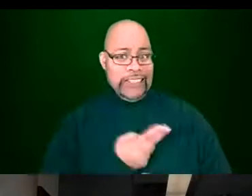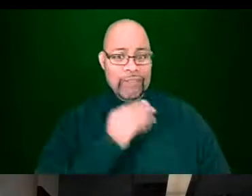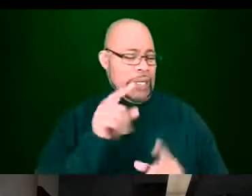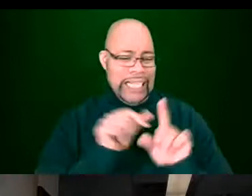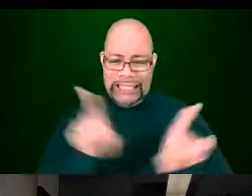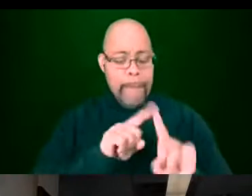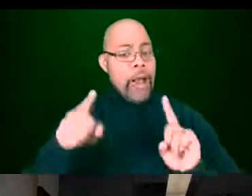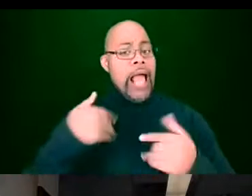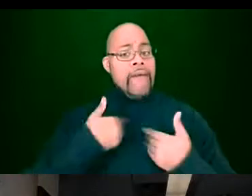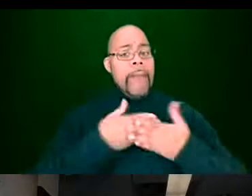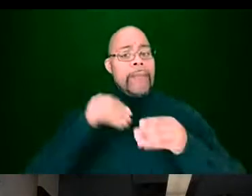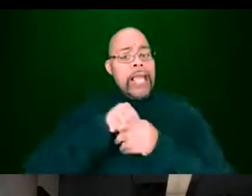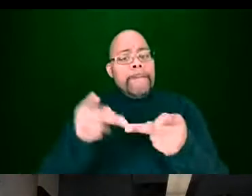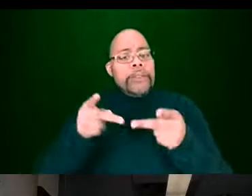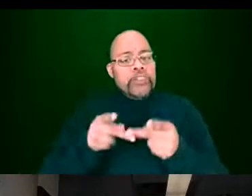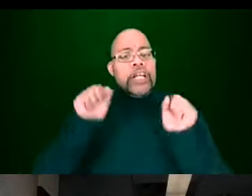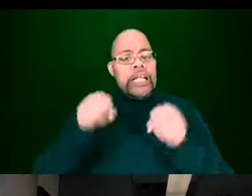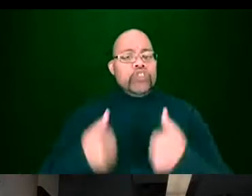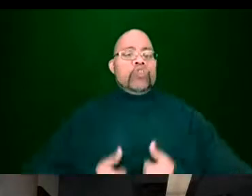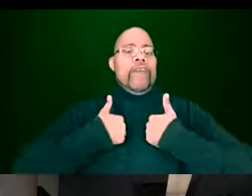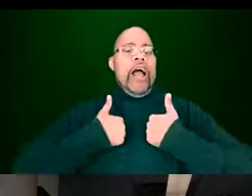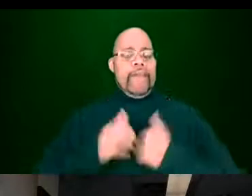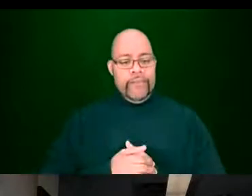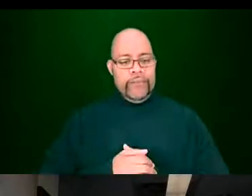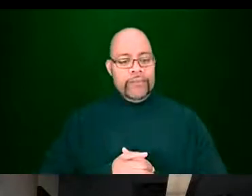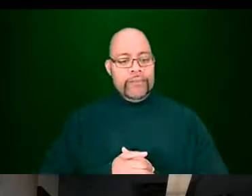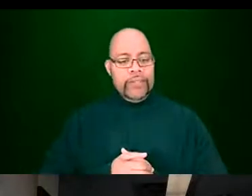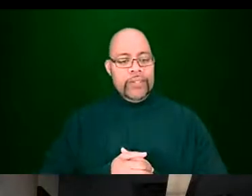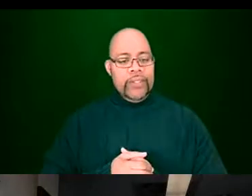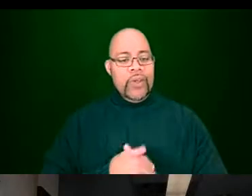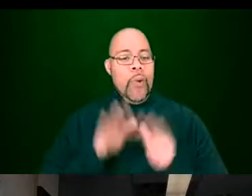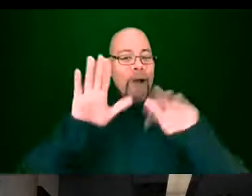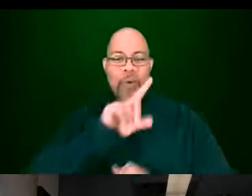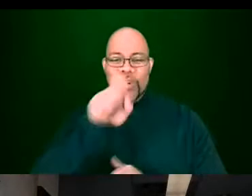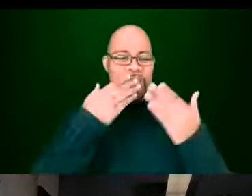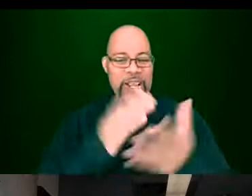are putting their babies in a position to survive. Thank you. So that's a wonderful question.